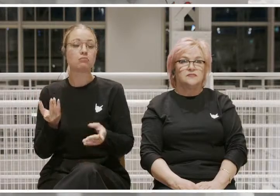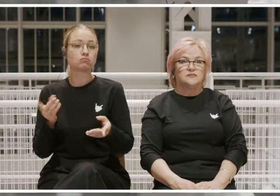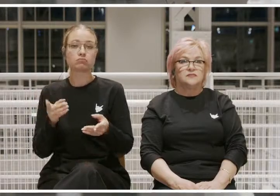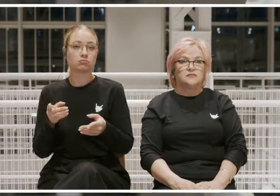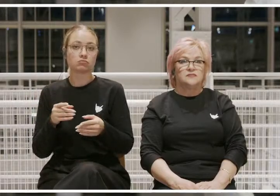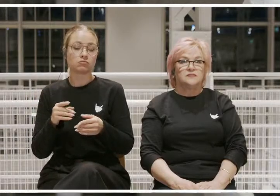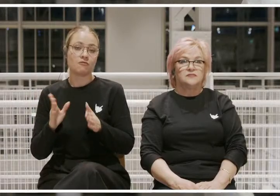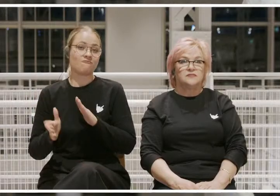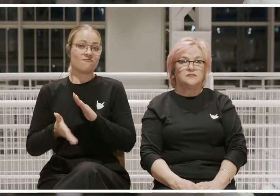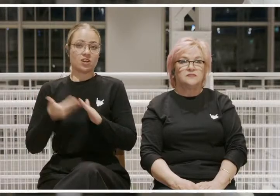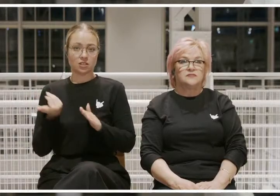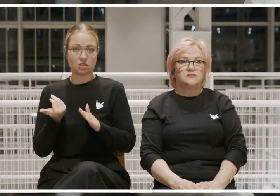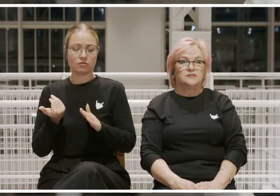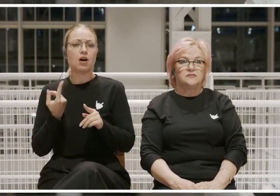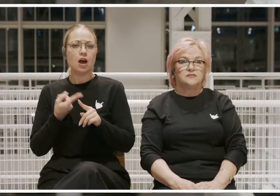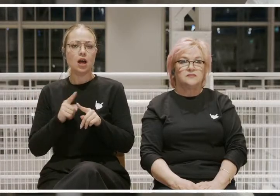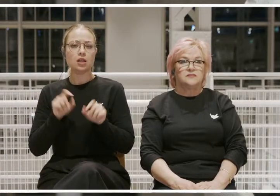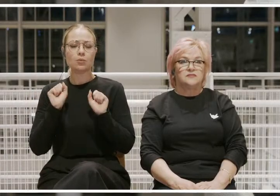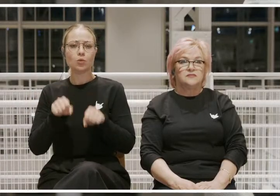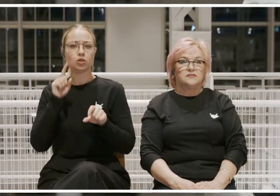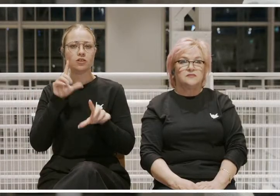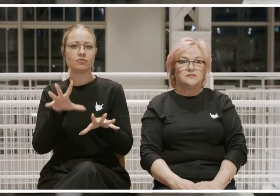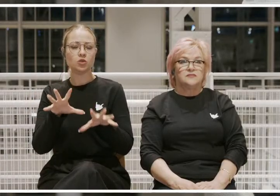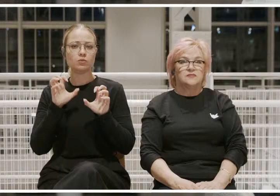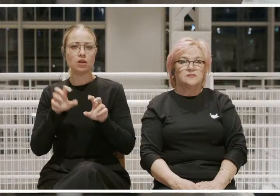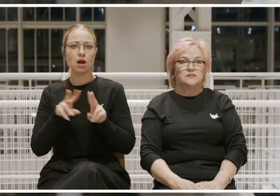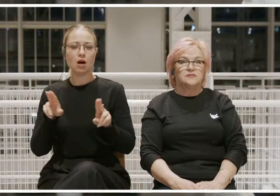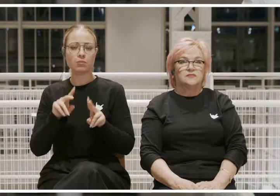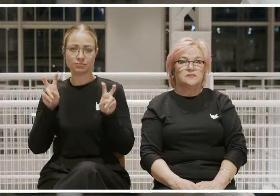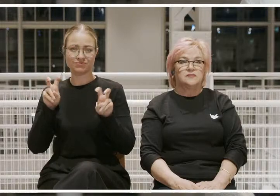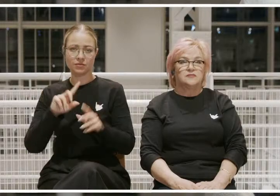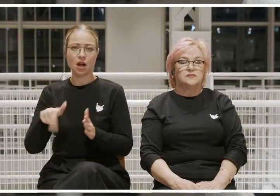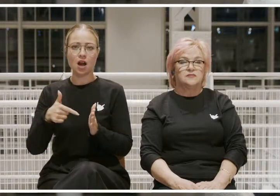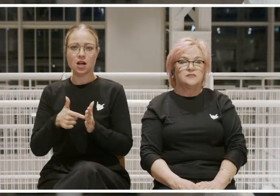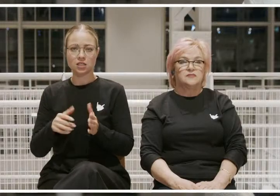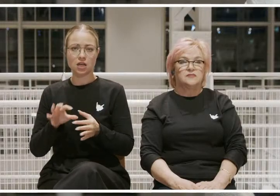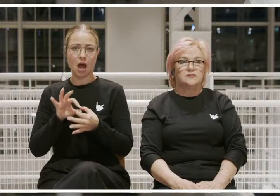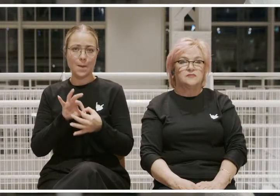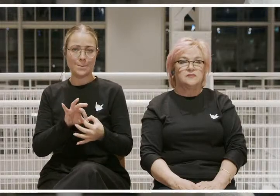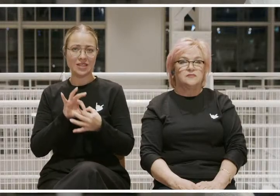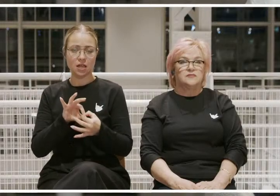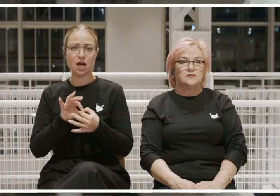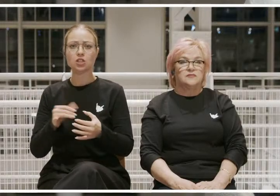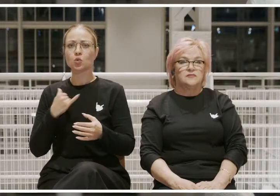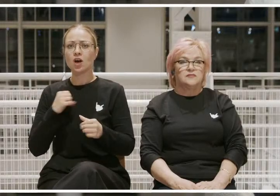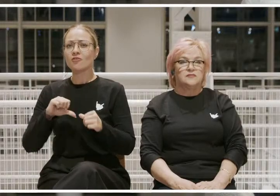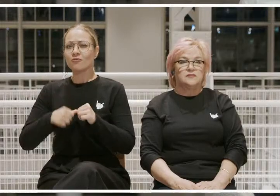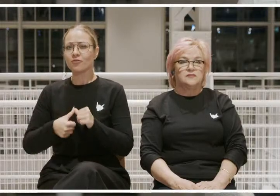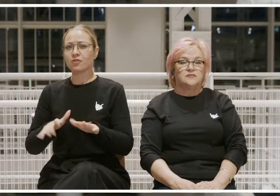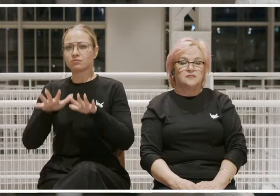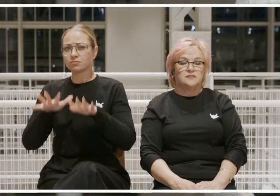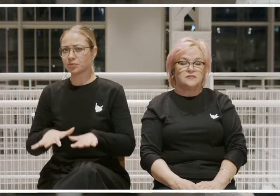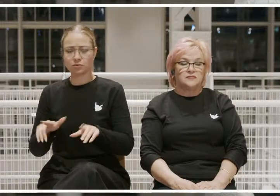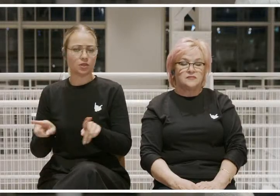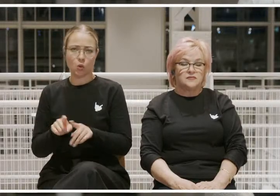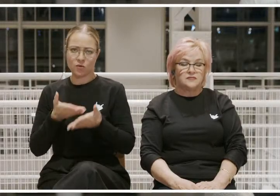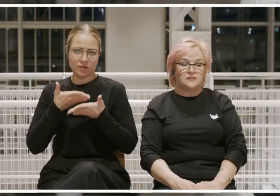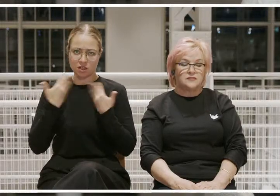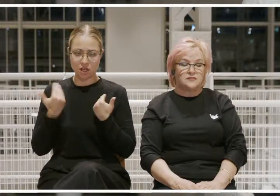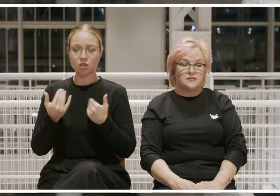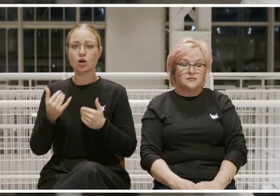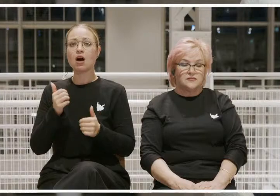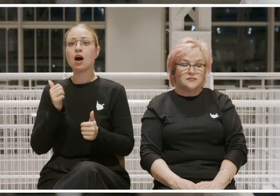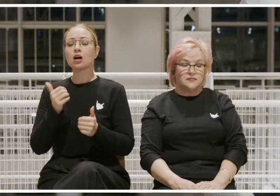biennial doesn't have a permanent space. So for each and every edition we look for new venues depending on the curatorial